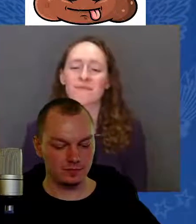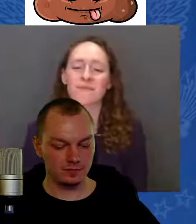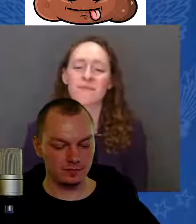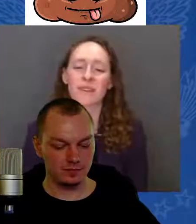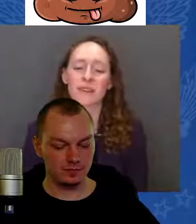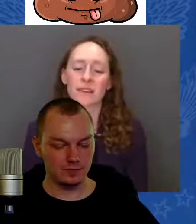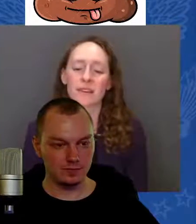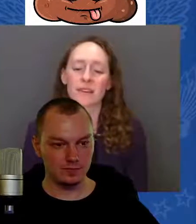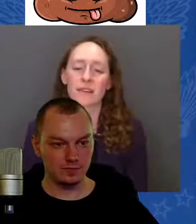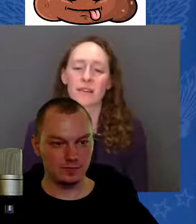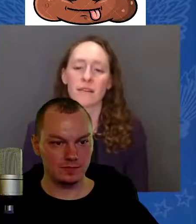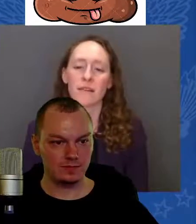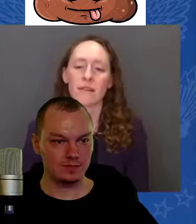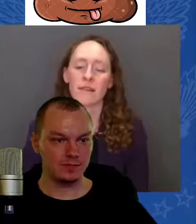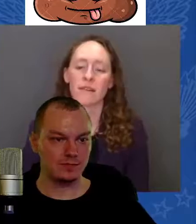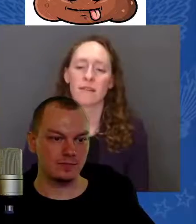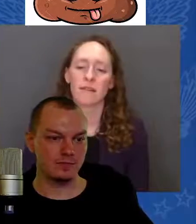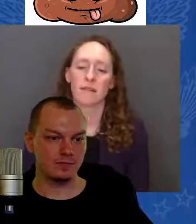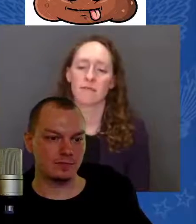Thompson.